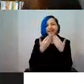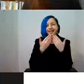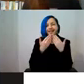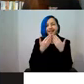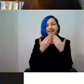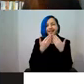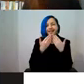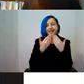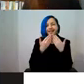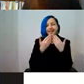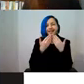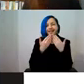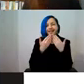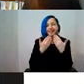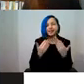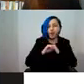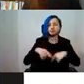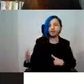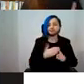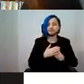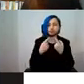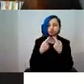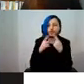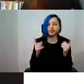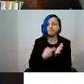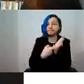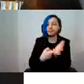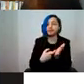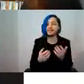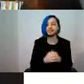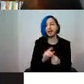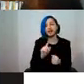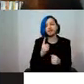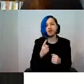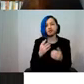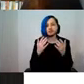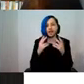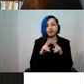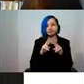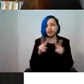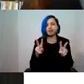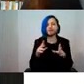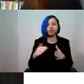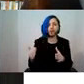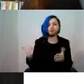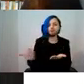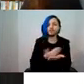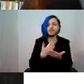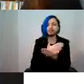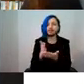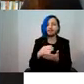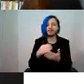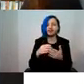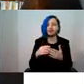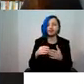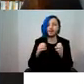our first recommendations report and first output for preserving and sharing born digital and hybrid objects from and